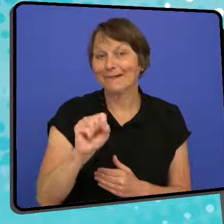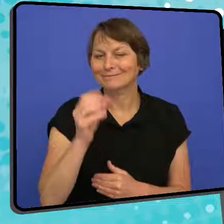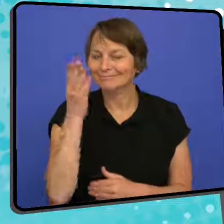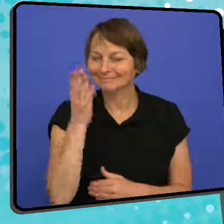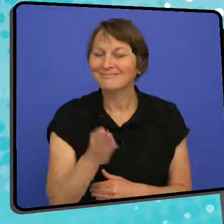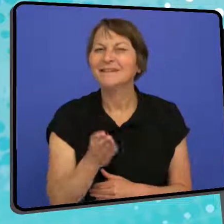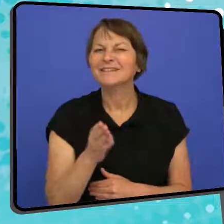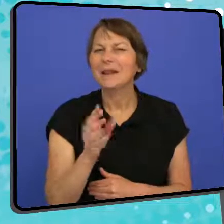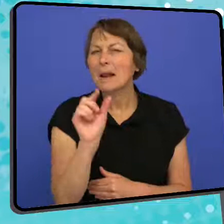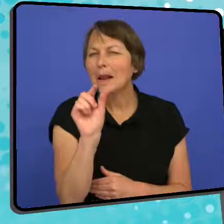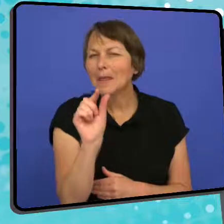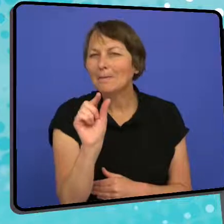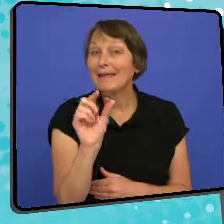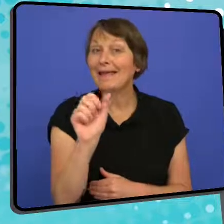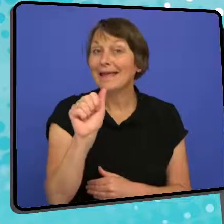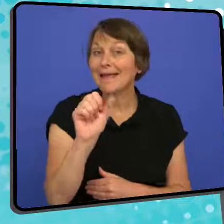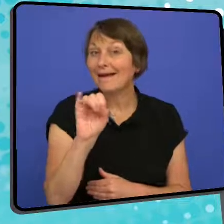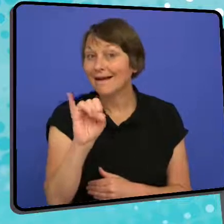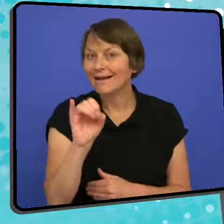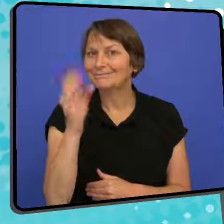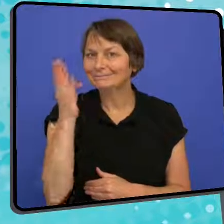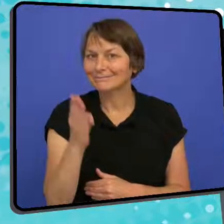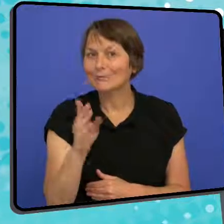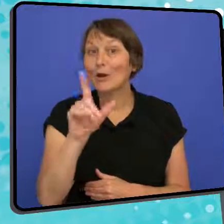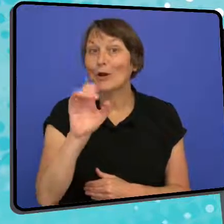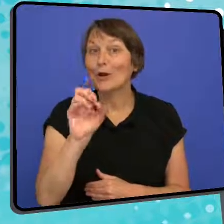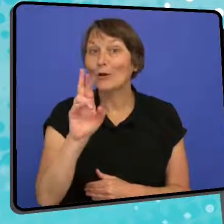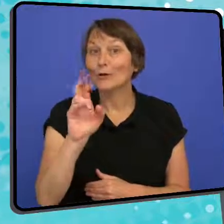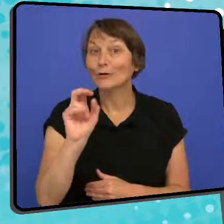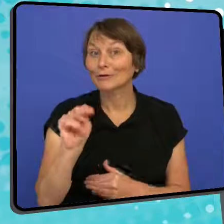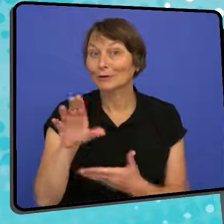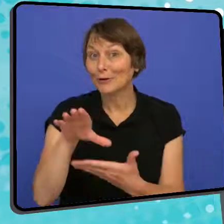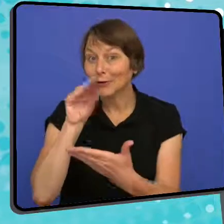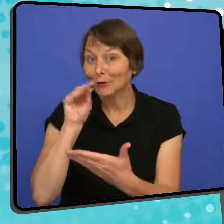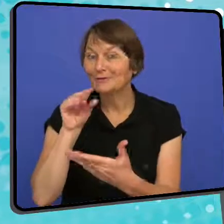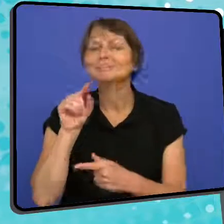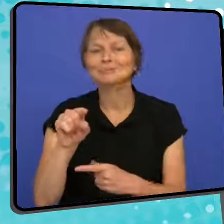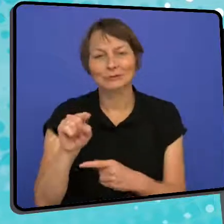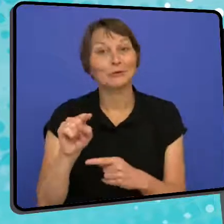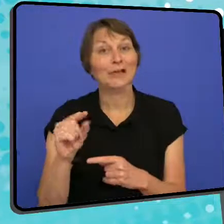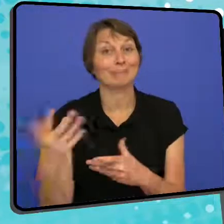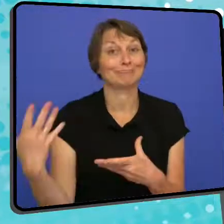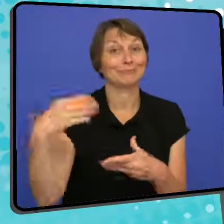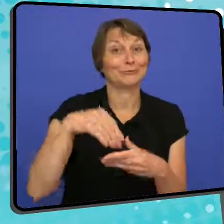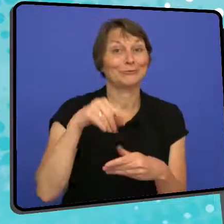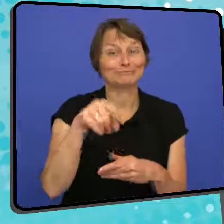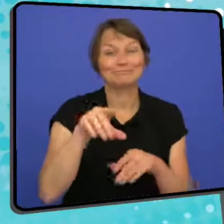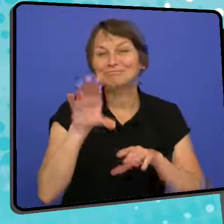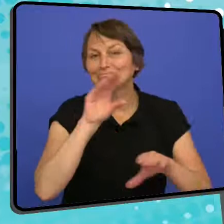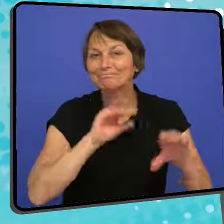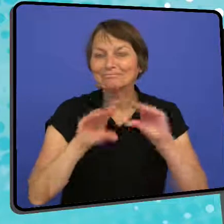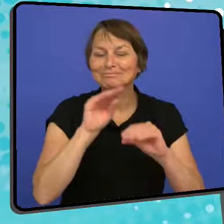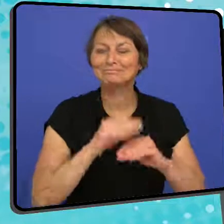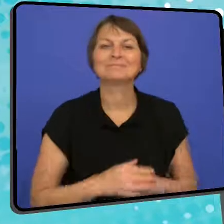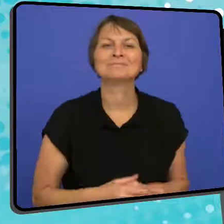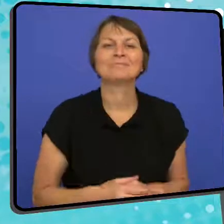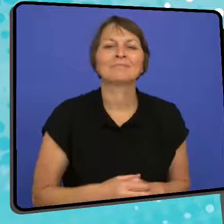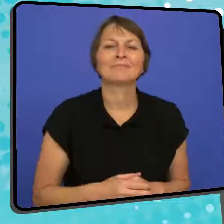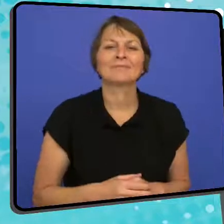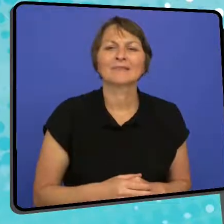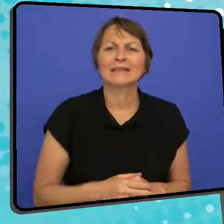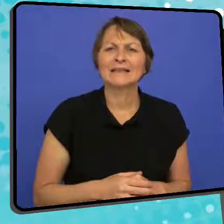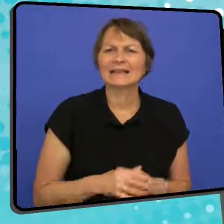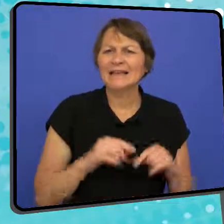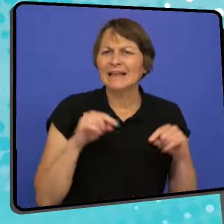aka.ms/a-bit-of-ai-learn, and you'll be able to go and take part. I think it was a little bit longer, if I'm honest, this